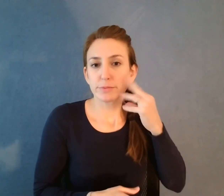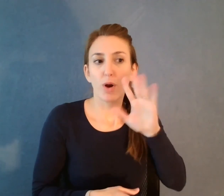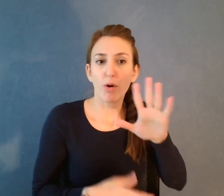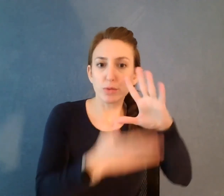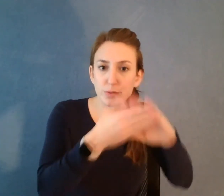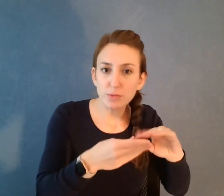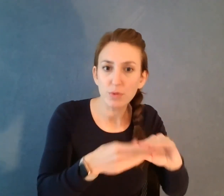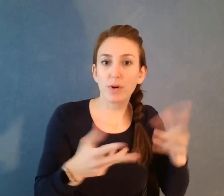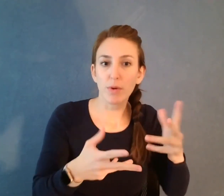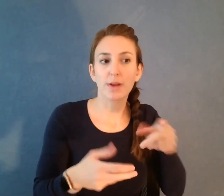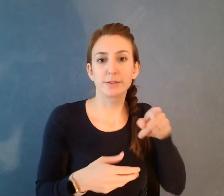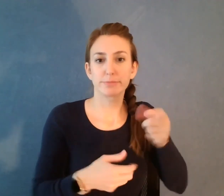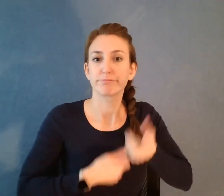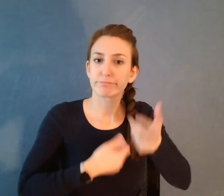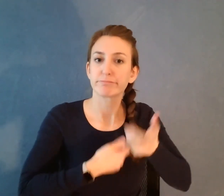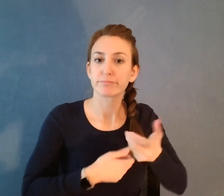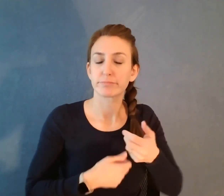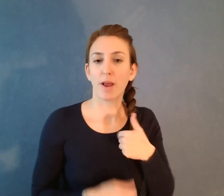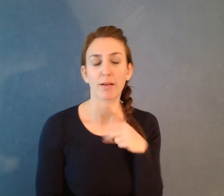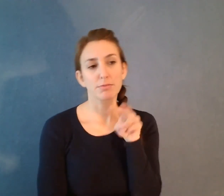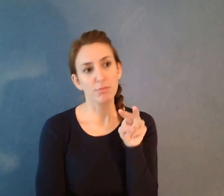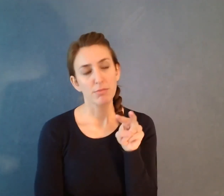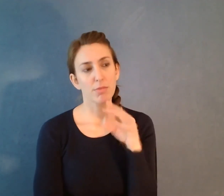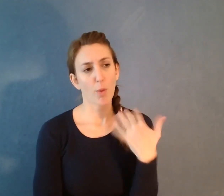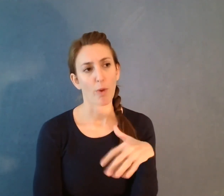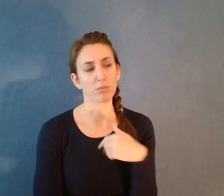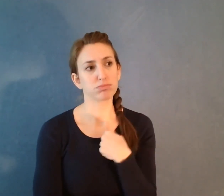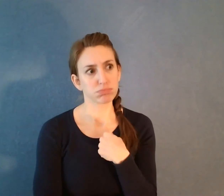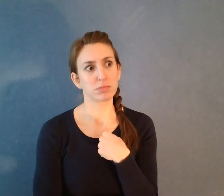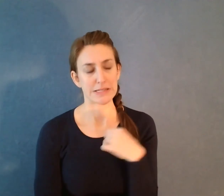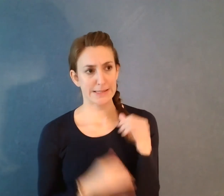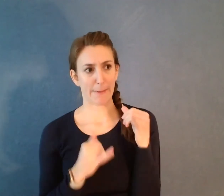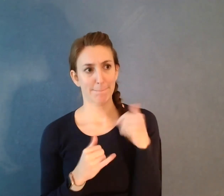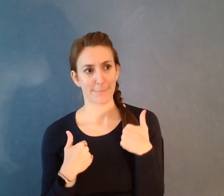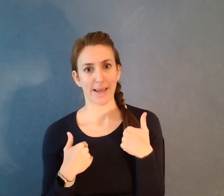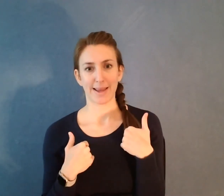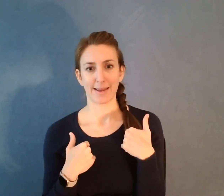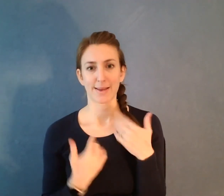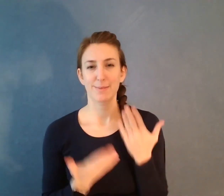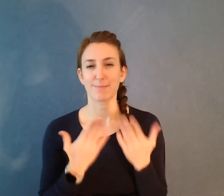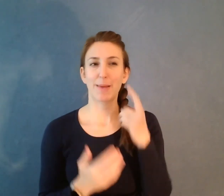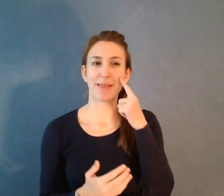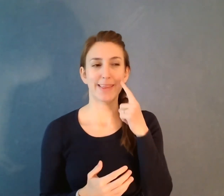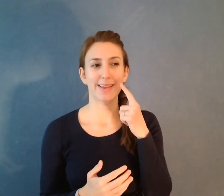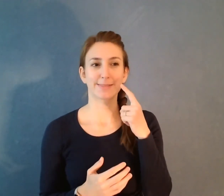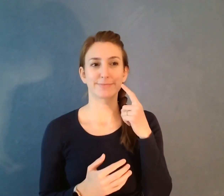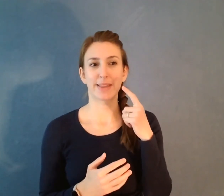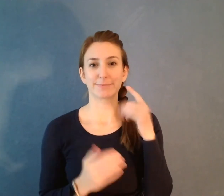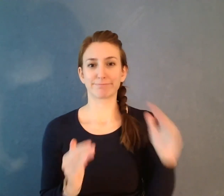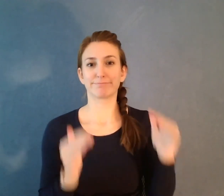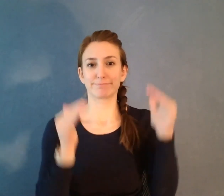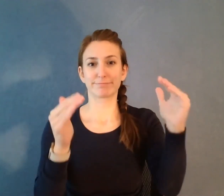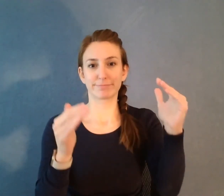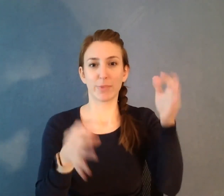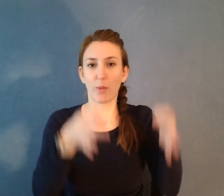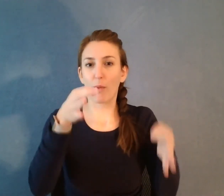like me at some point, you know, that we think that, you know, people like Supreme Court justices, they're just like, they're not human because, you know, they're where they are and